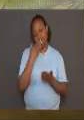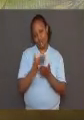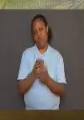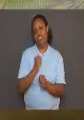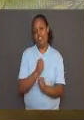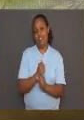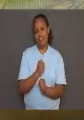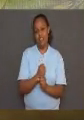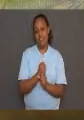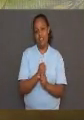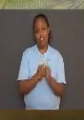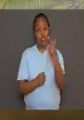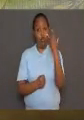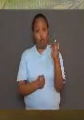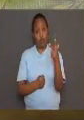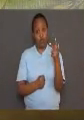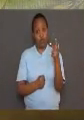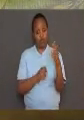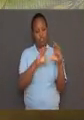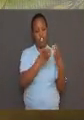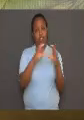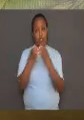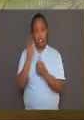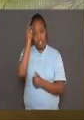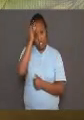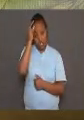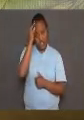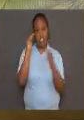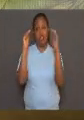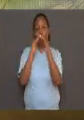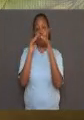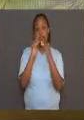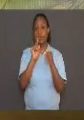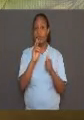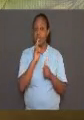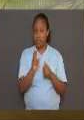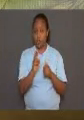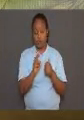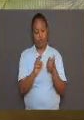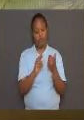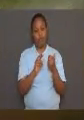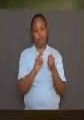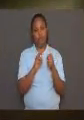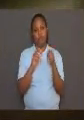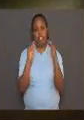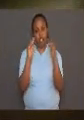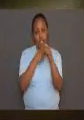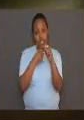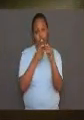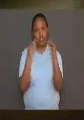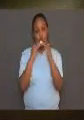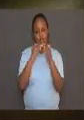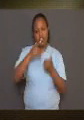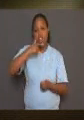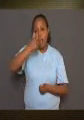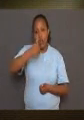Well done! The 3 categories of cultural equality are